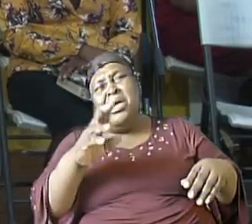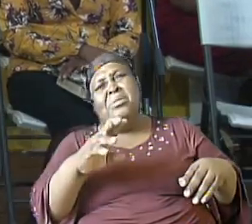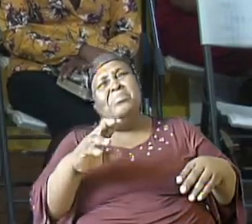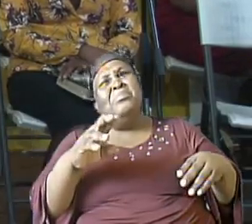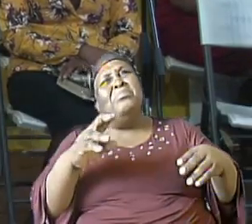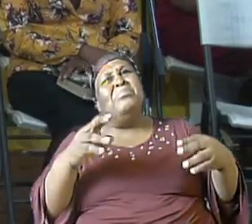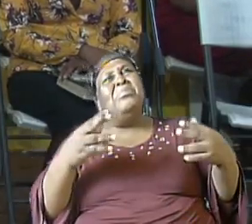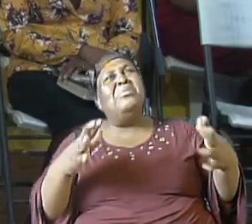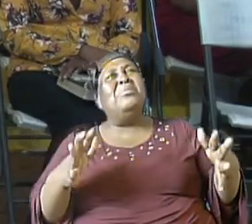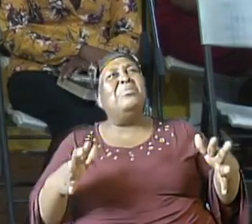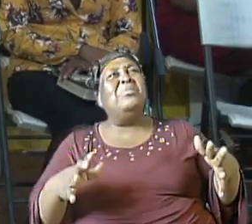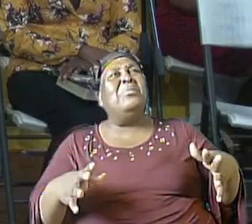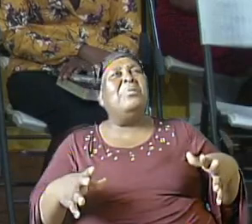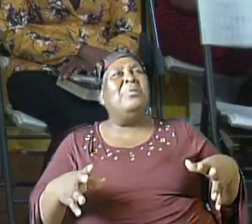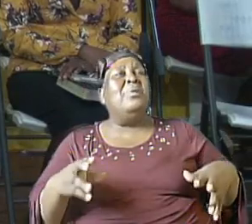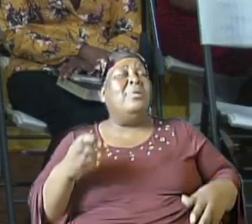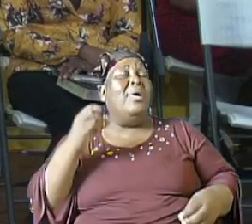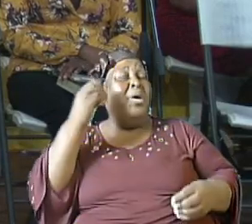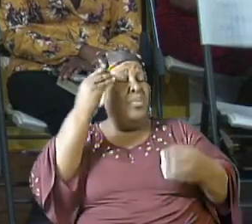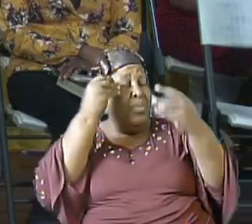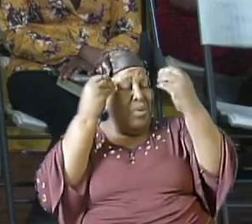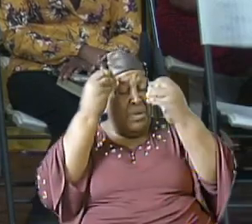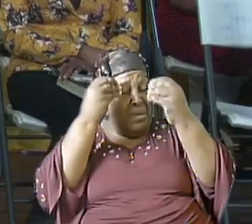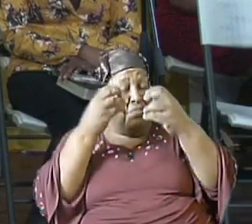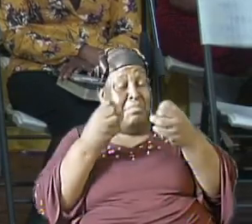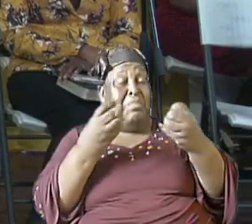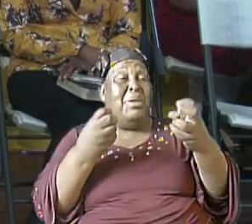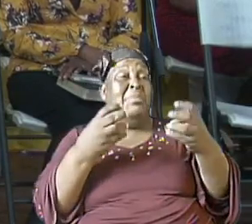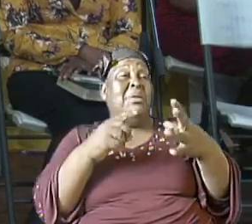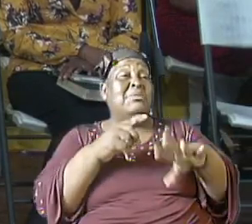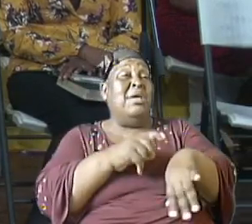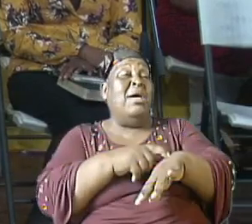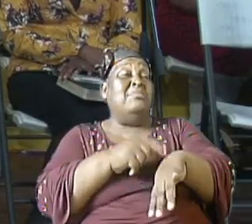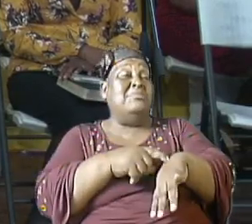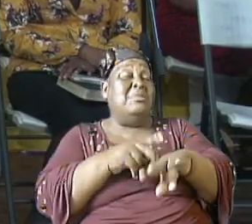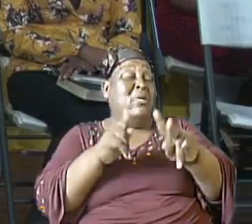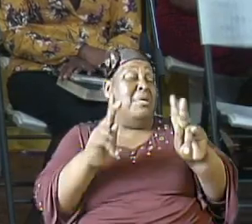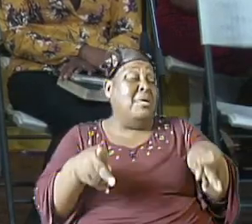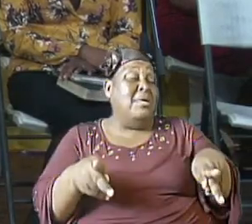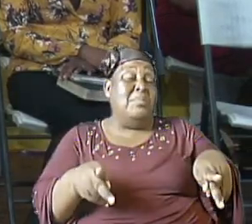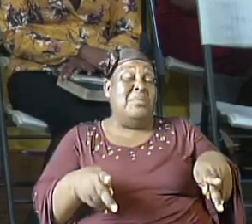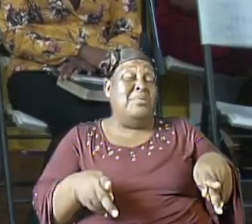You know, I wonder many times at persons who